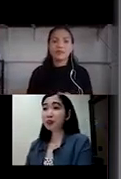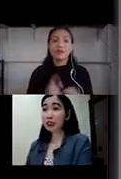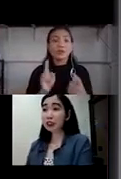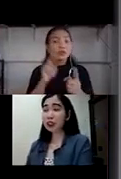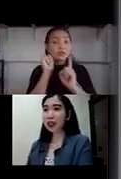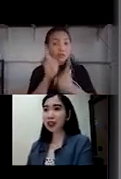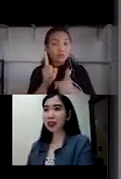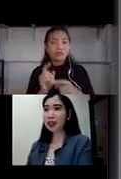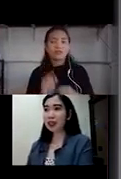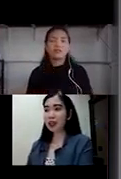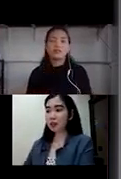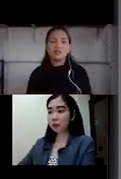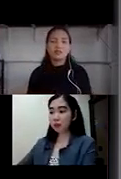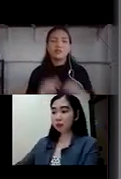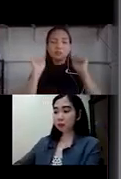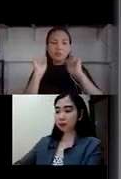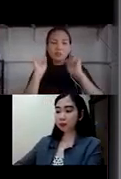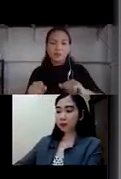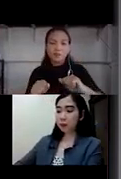you can,